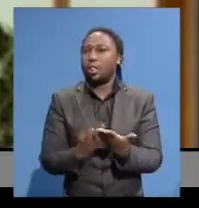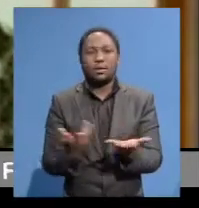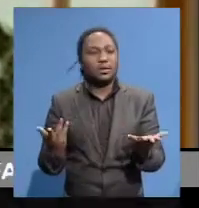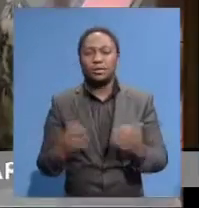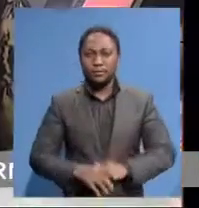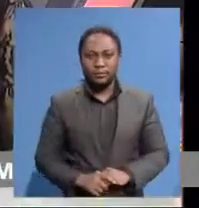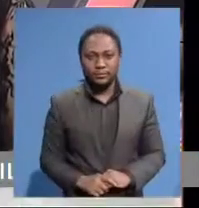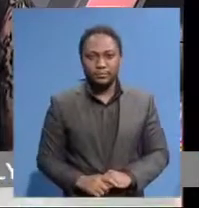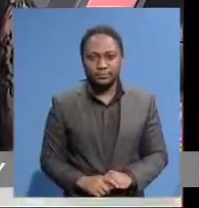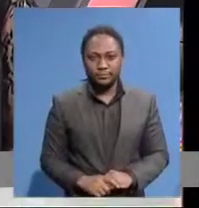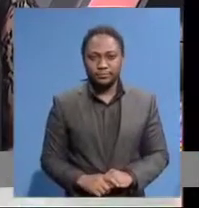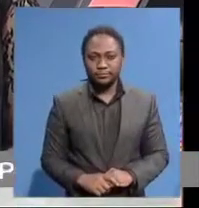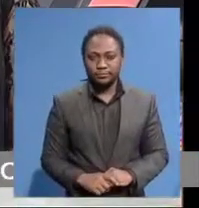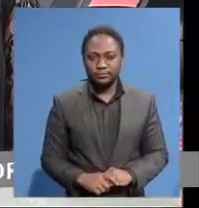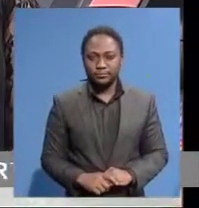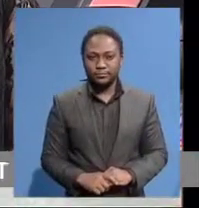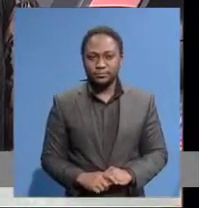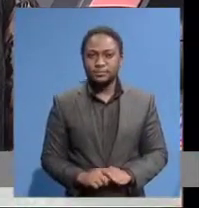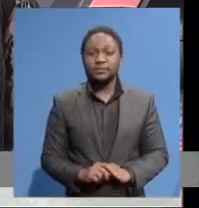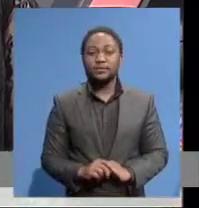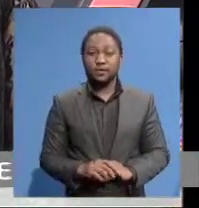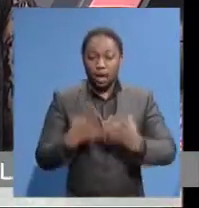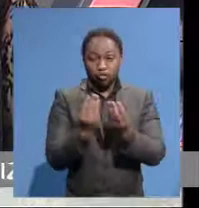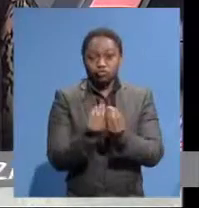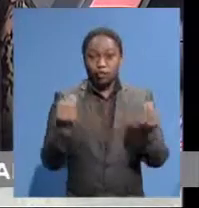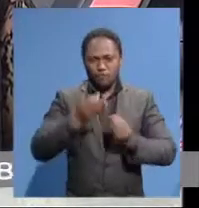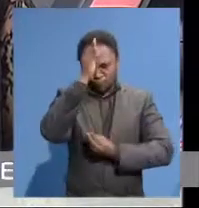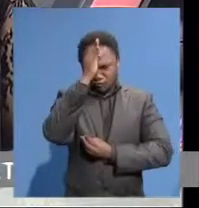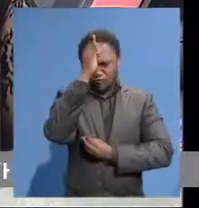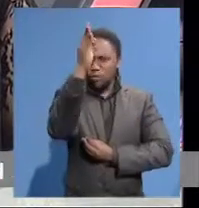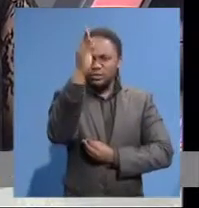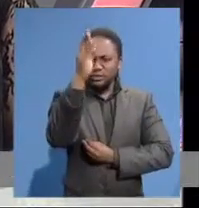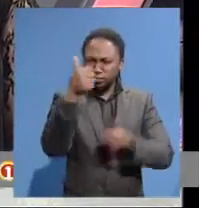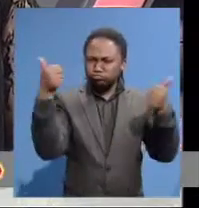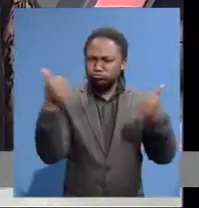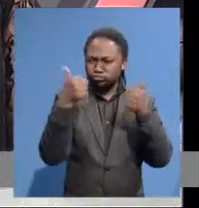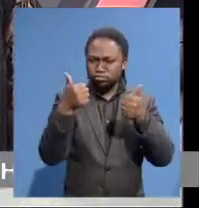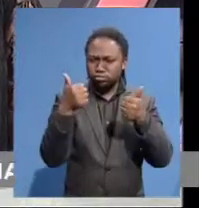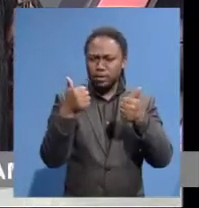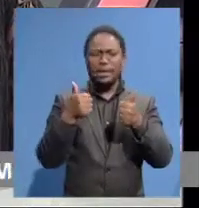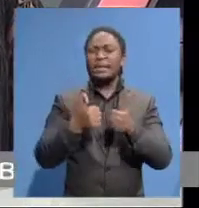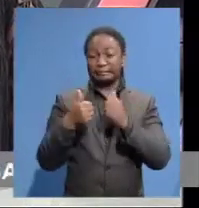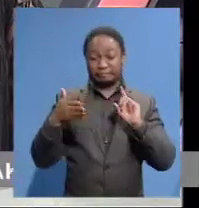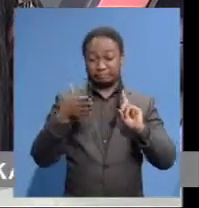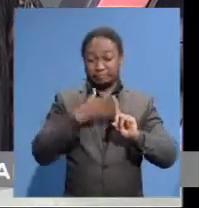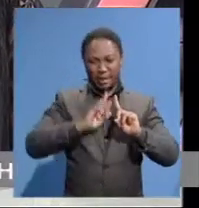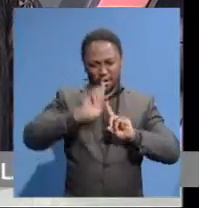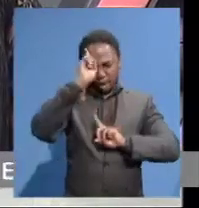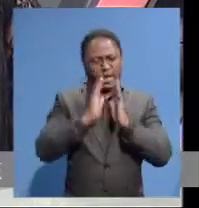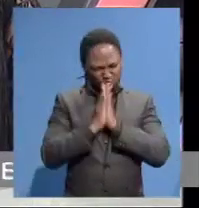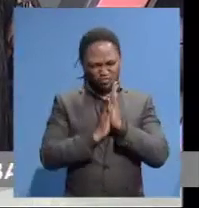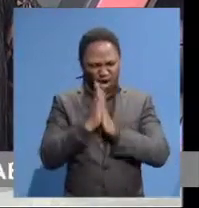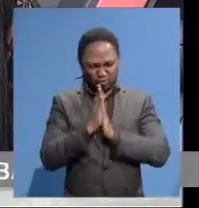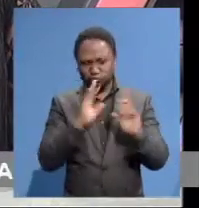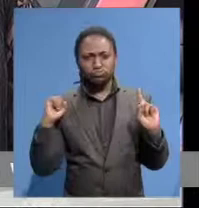again. Securing a bright future for children was the main inspiration behind Akuhlanga Nelson